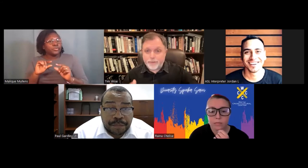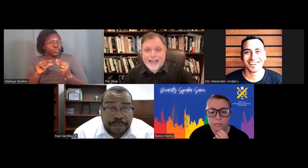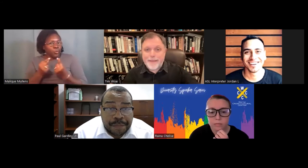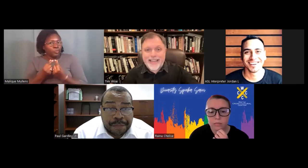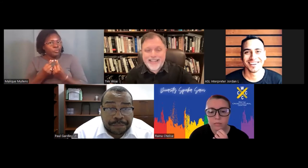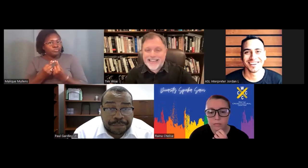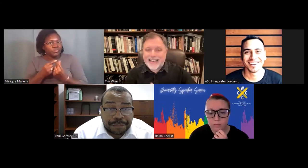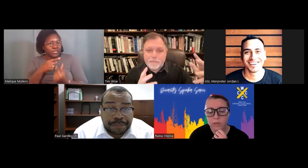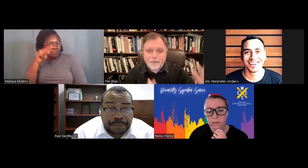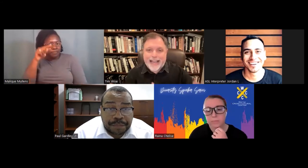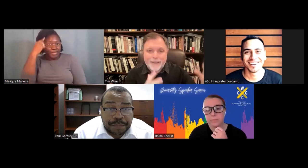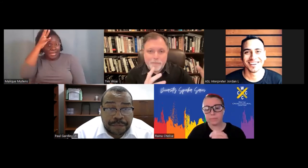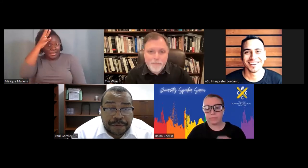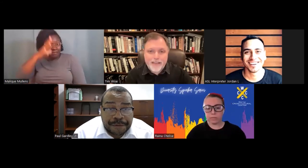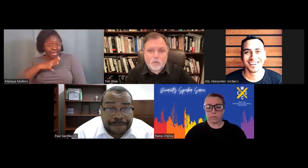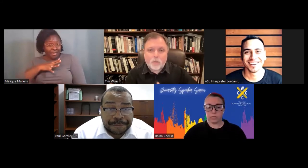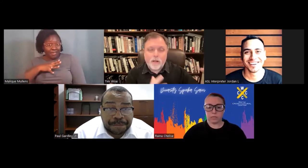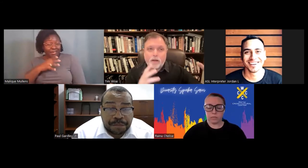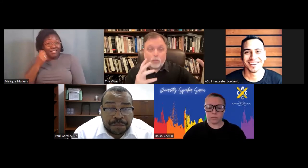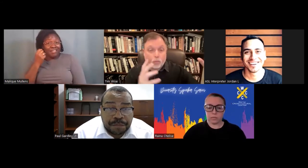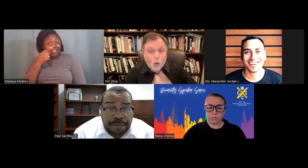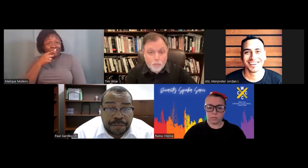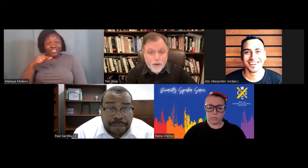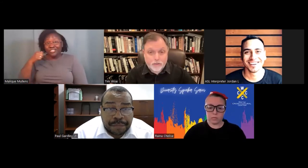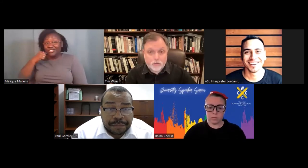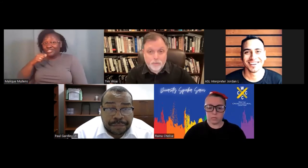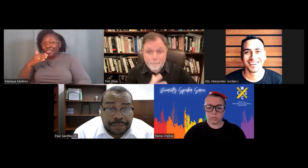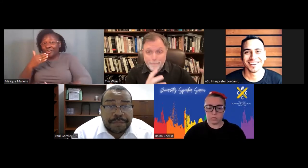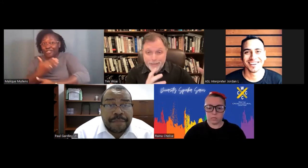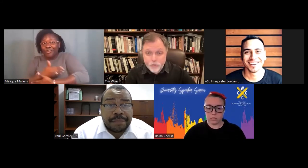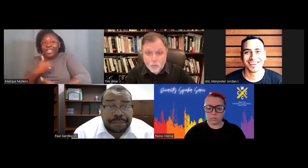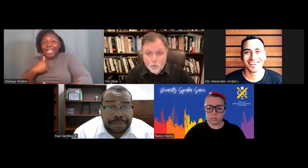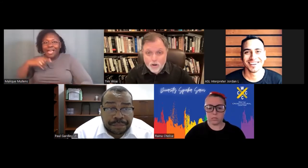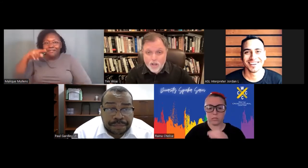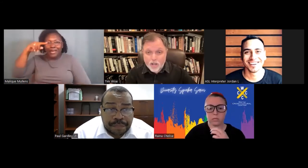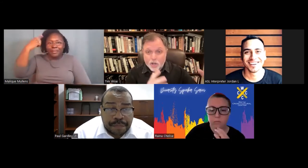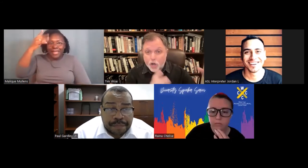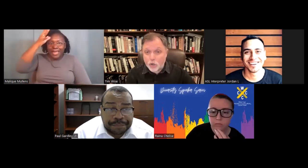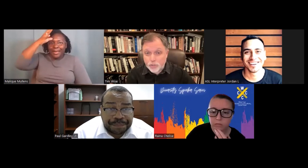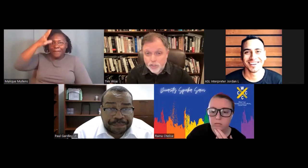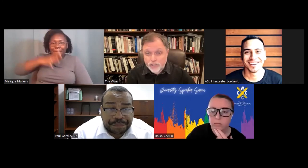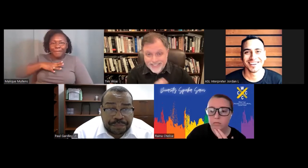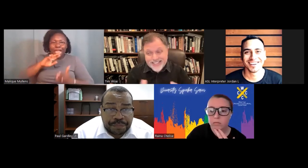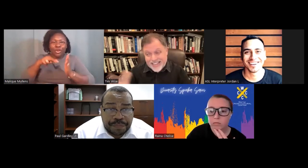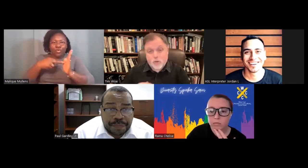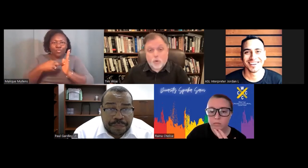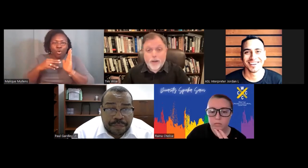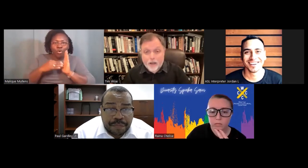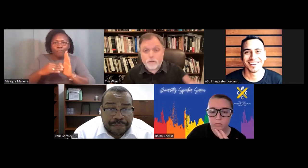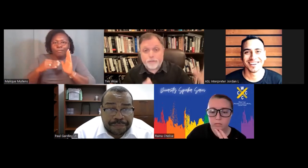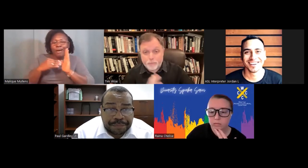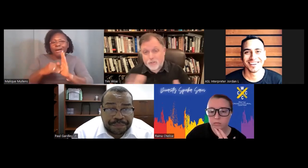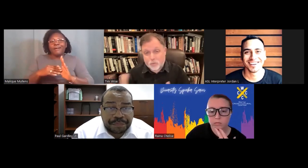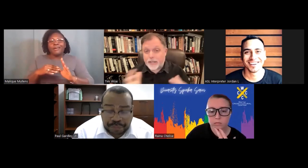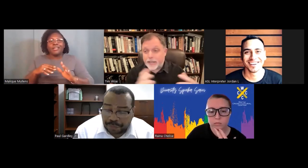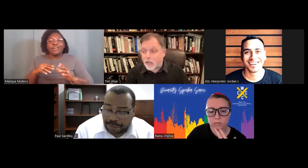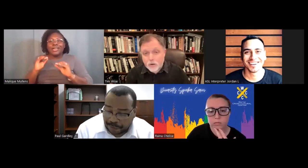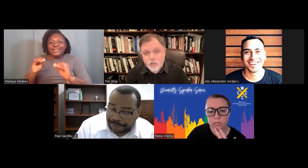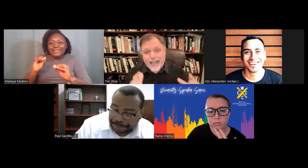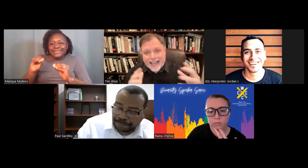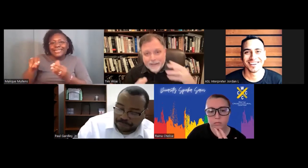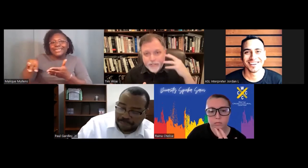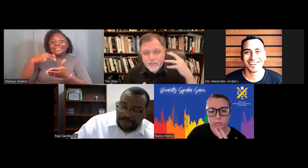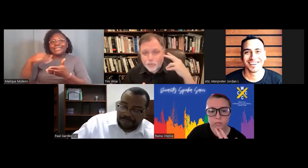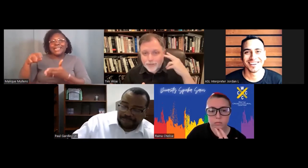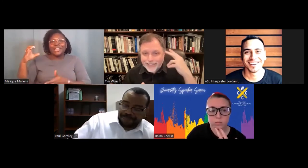was a Black man. To have a Black male role model, mentor, coach, in this case, choreographer, but sort of like a